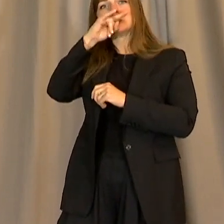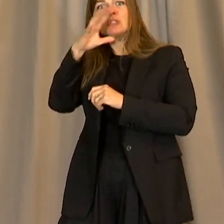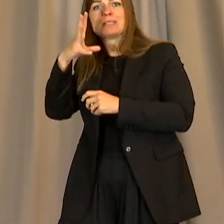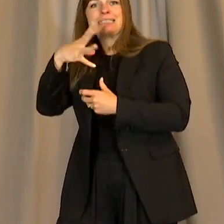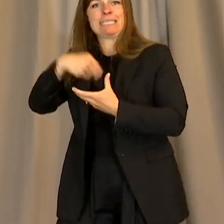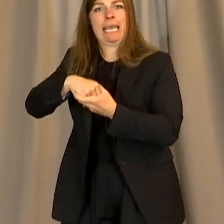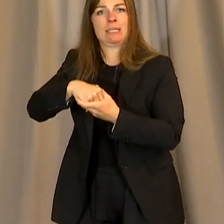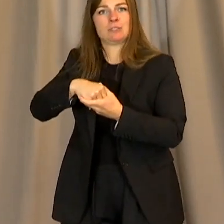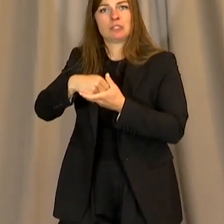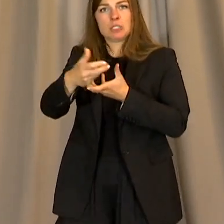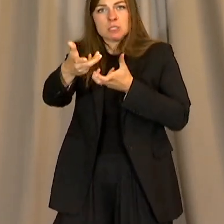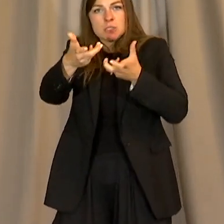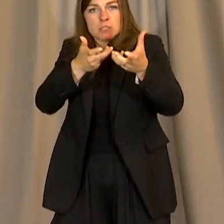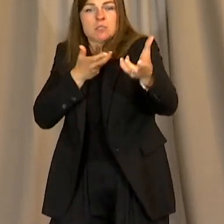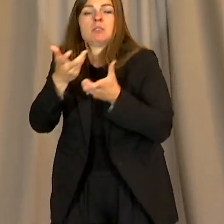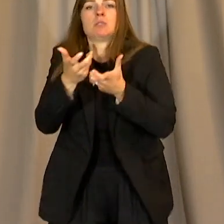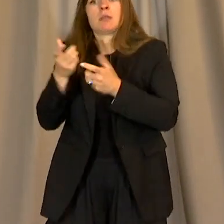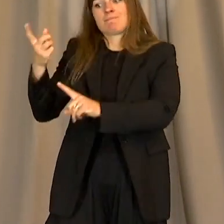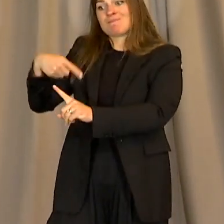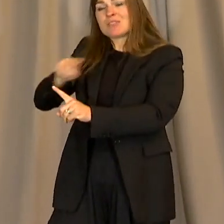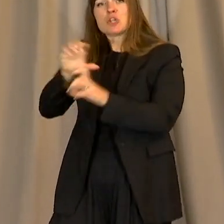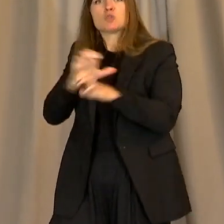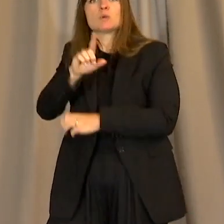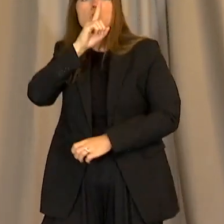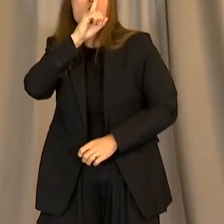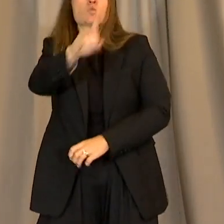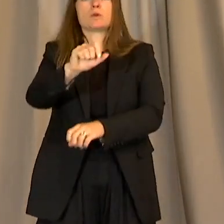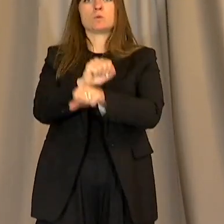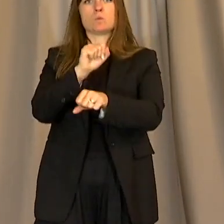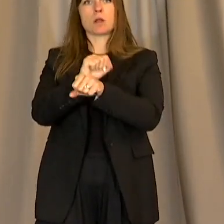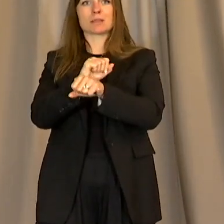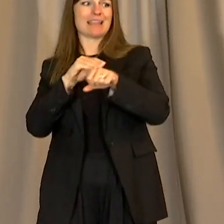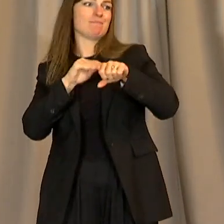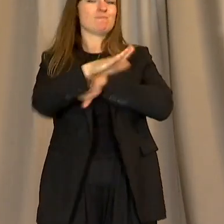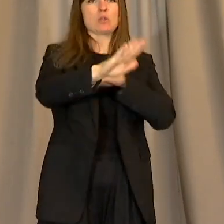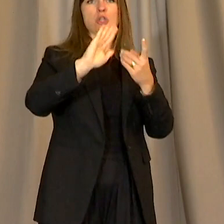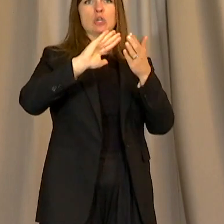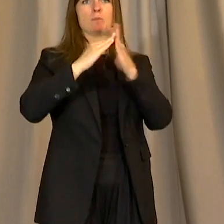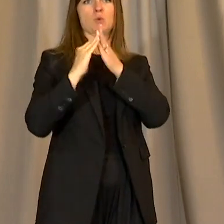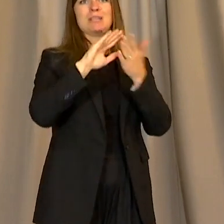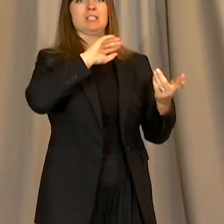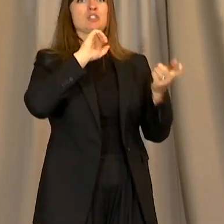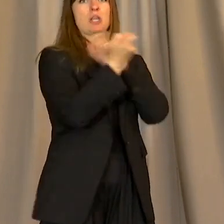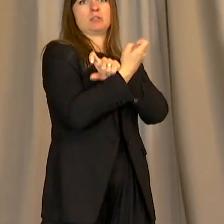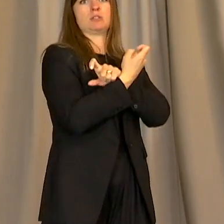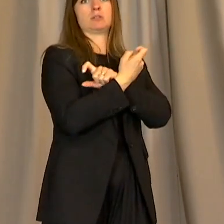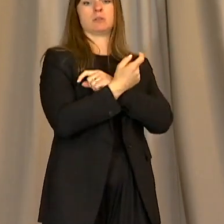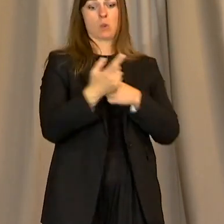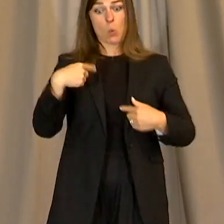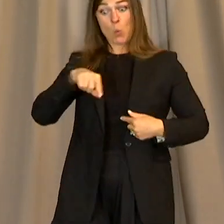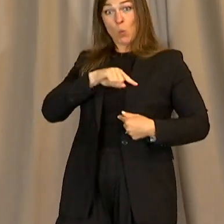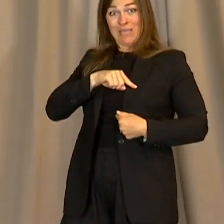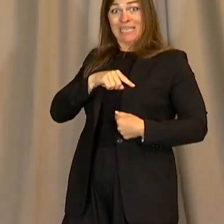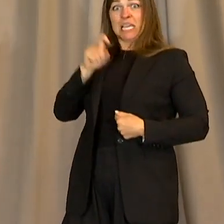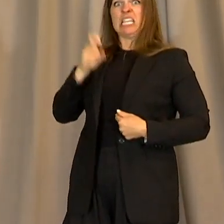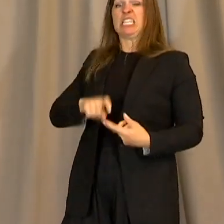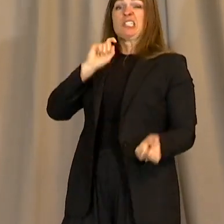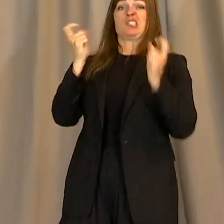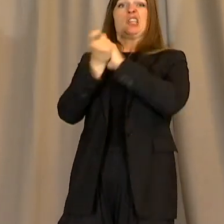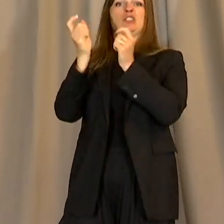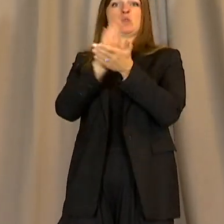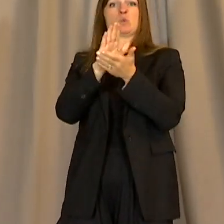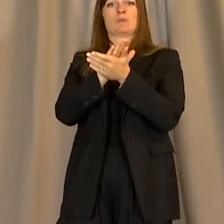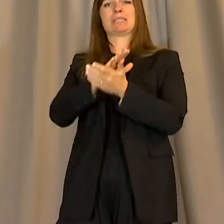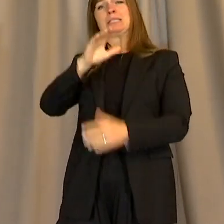They're doing real work that changes their own communities. We have to rethink schools. We don't have to be married to these